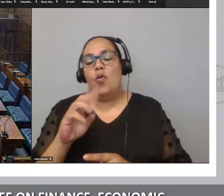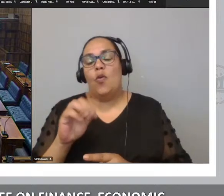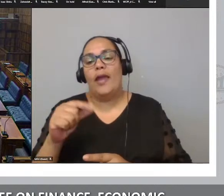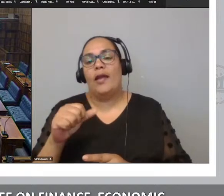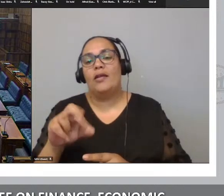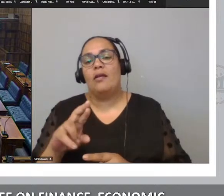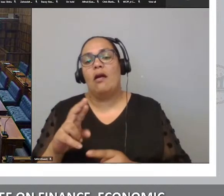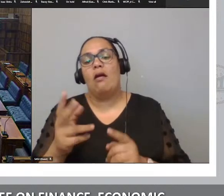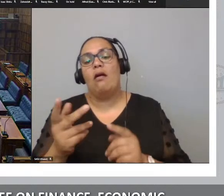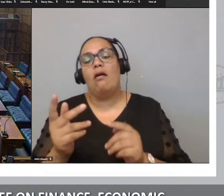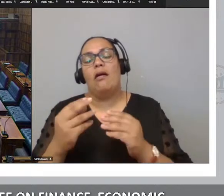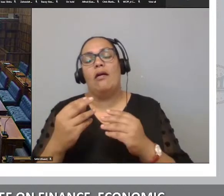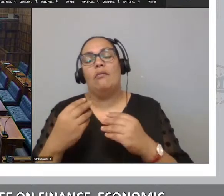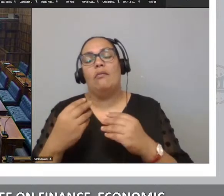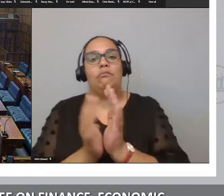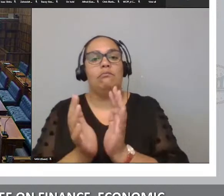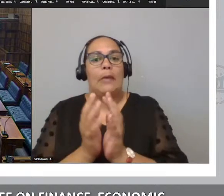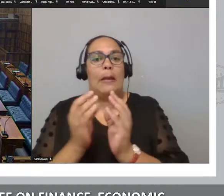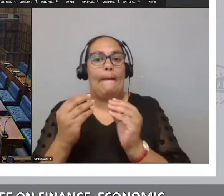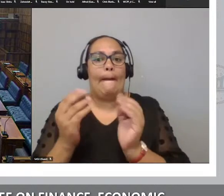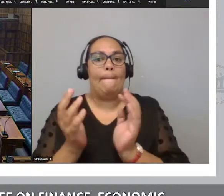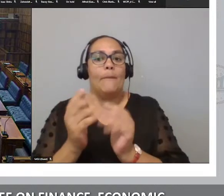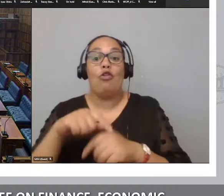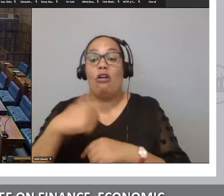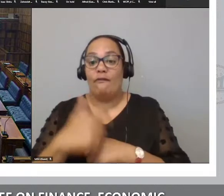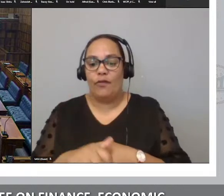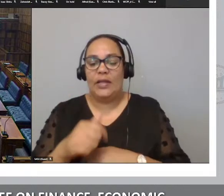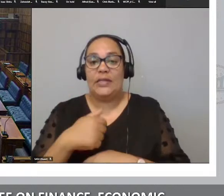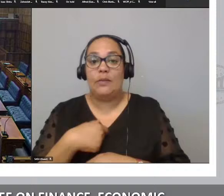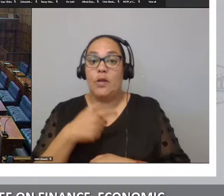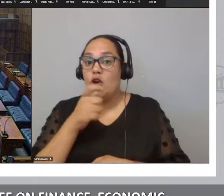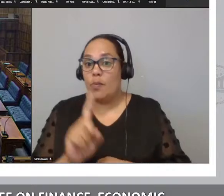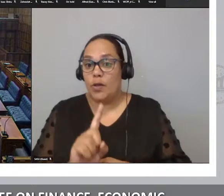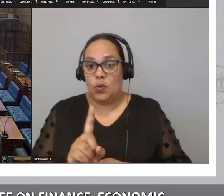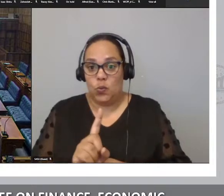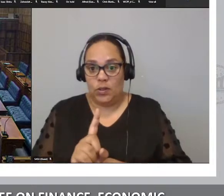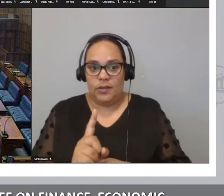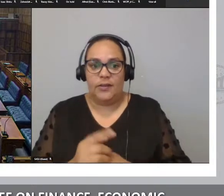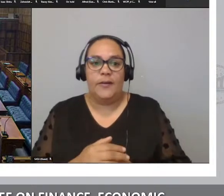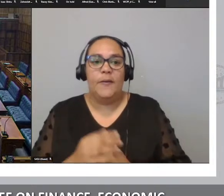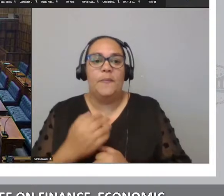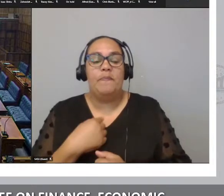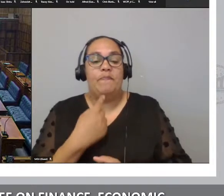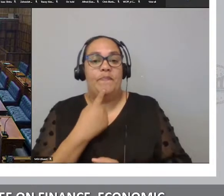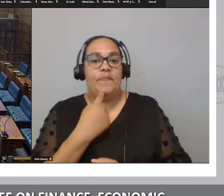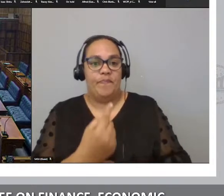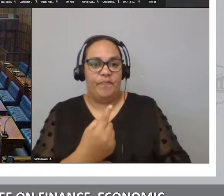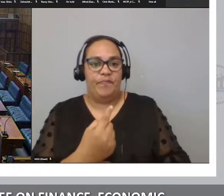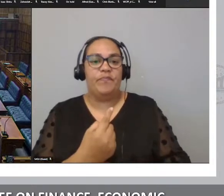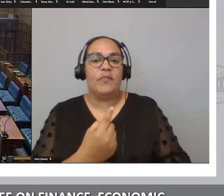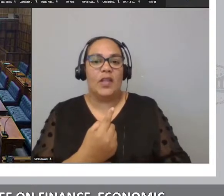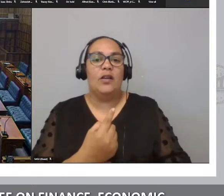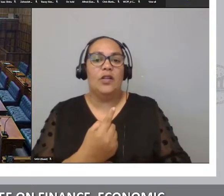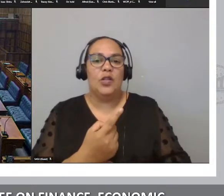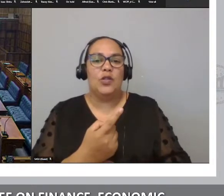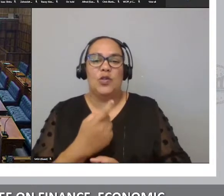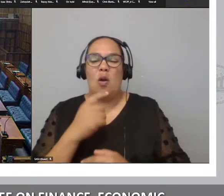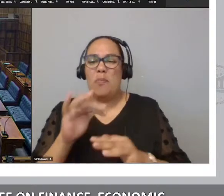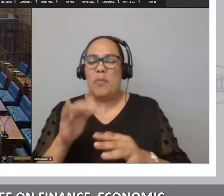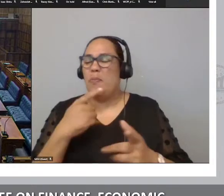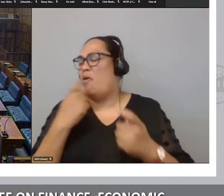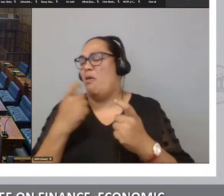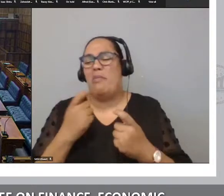stakeholders meeting I made the following comment I said what is all the noise